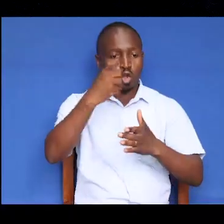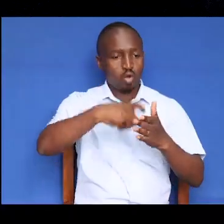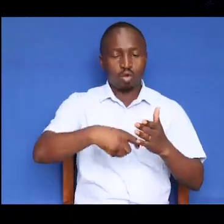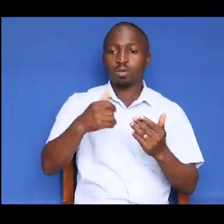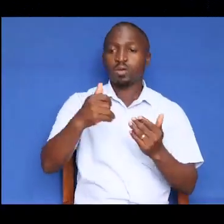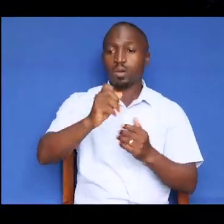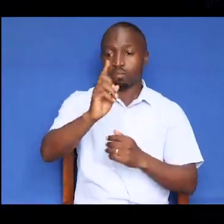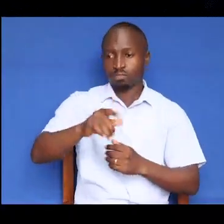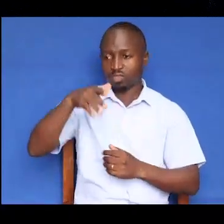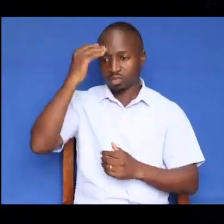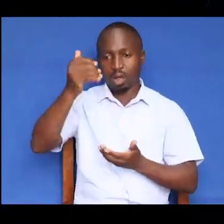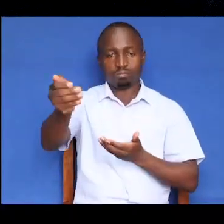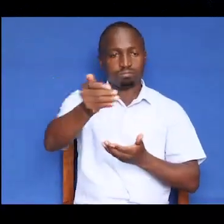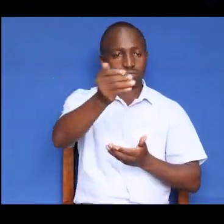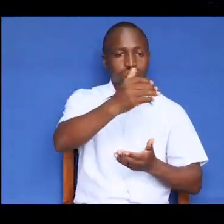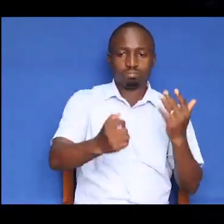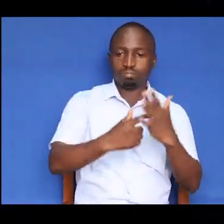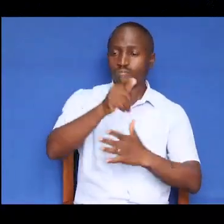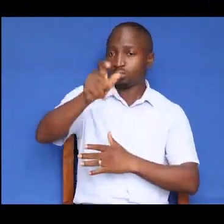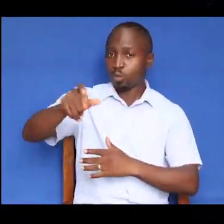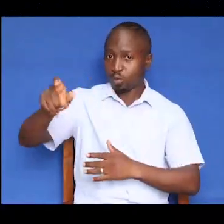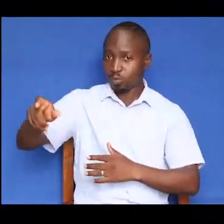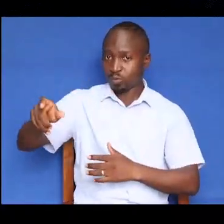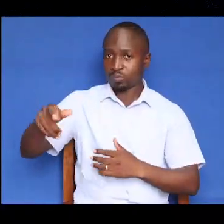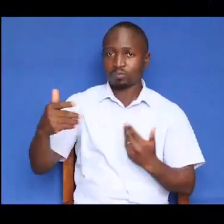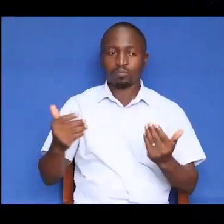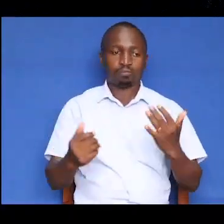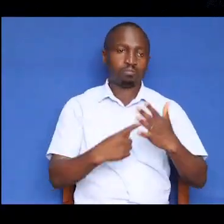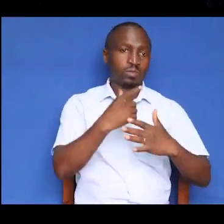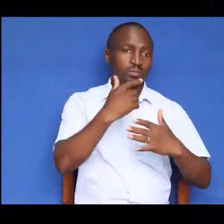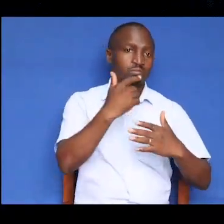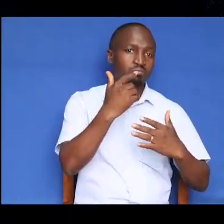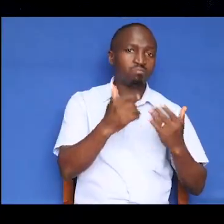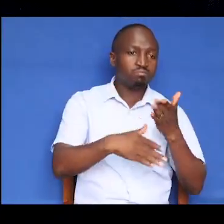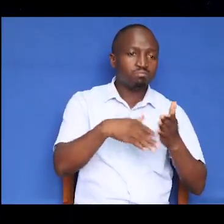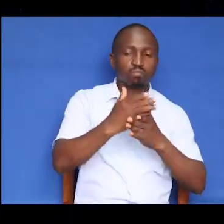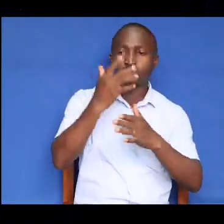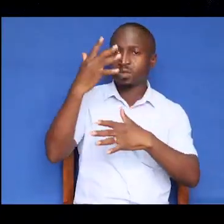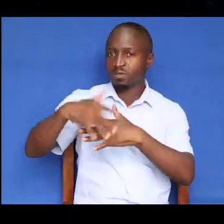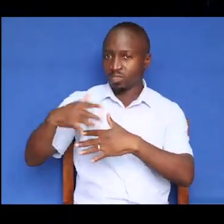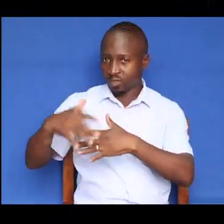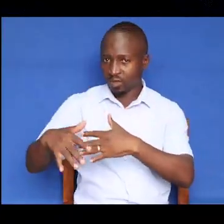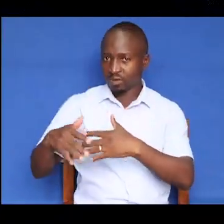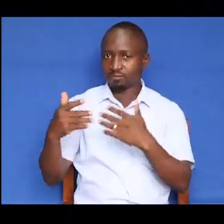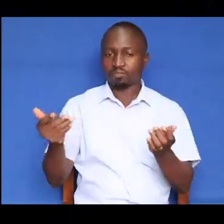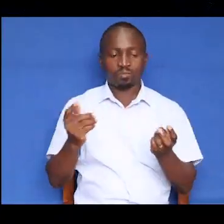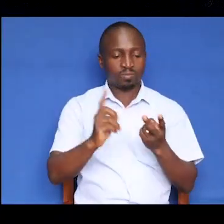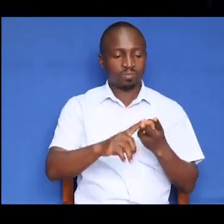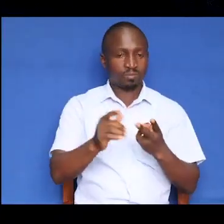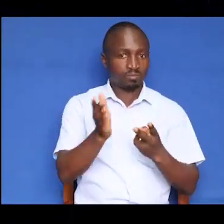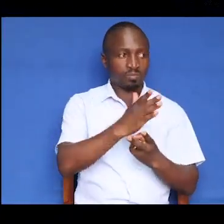collected by government from people properties, from business properties. And then we